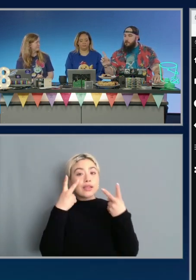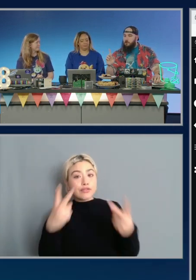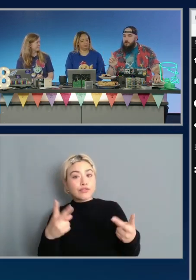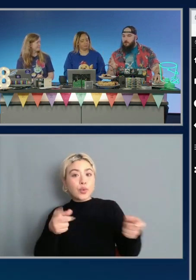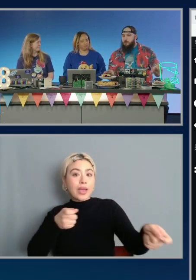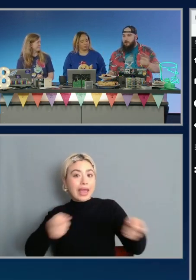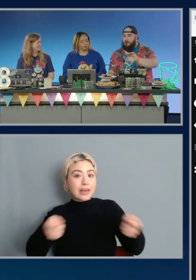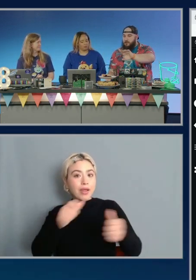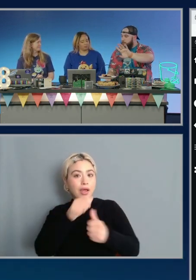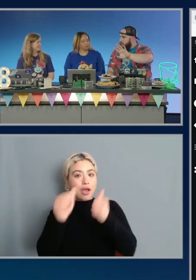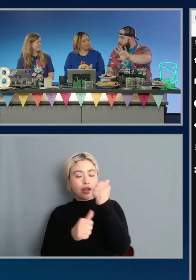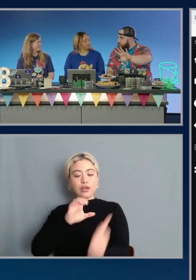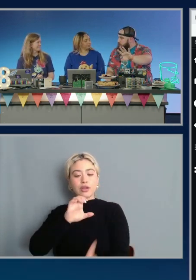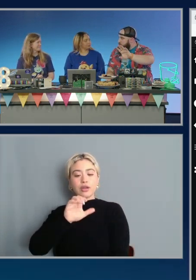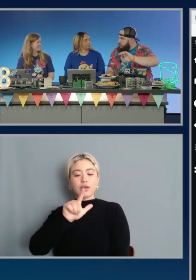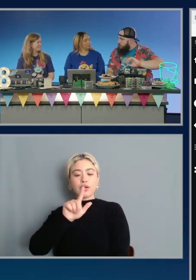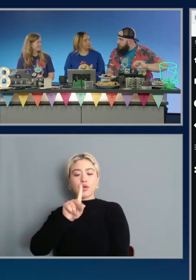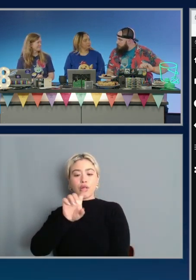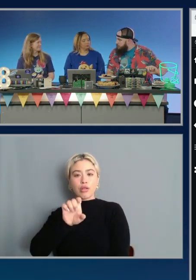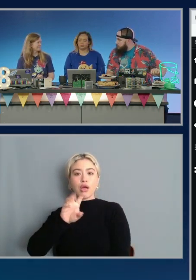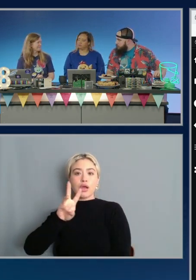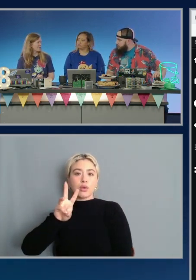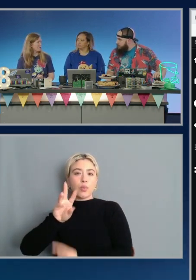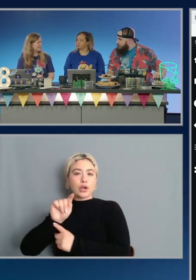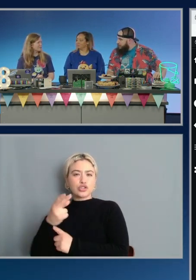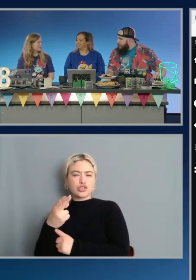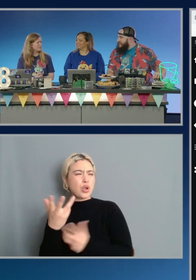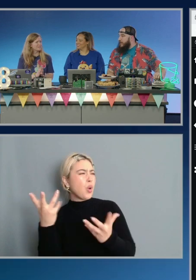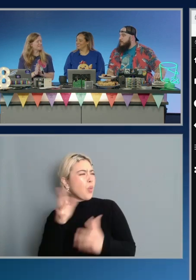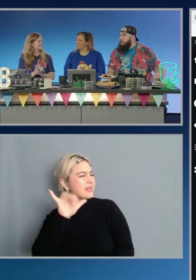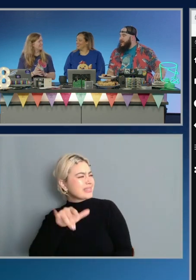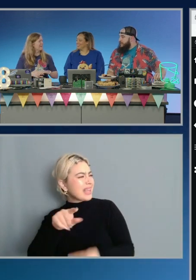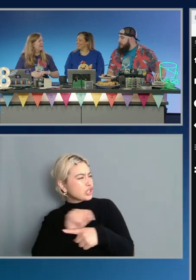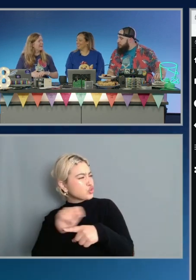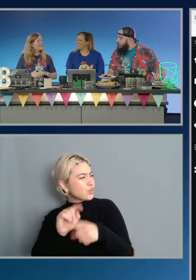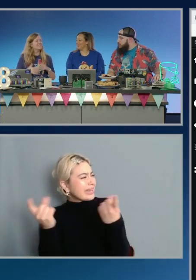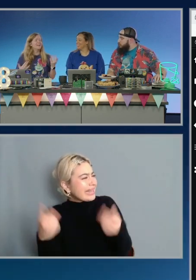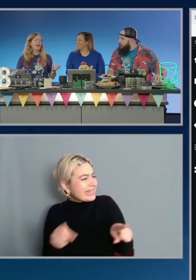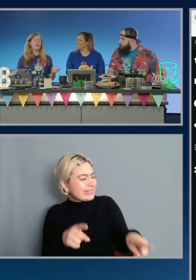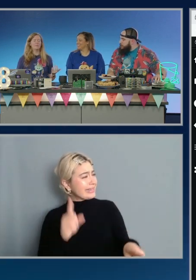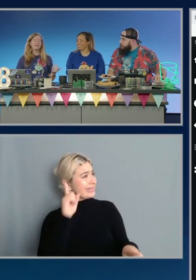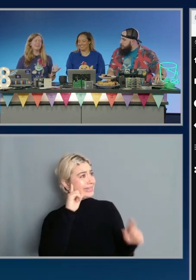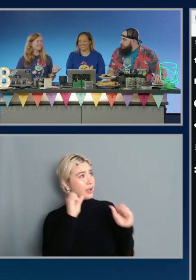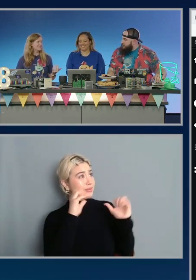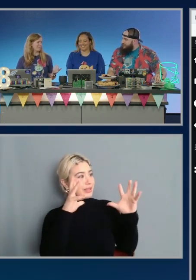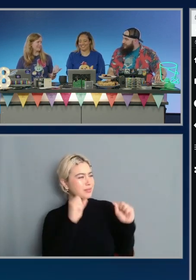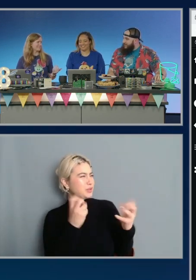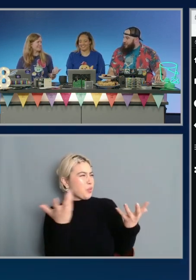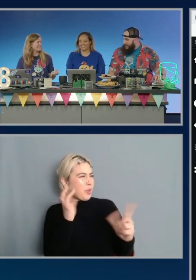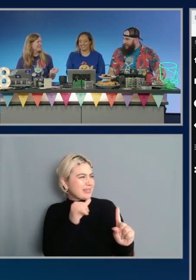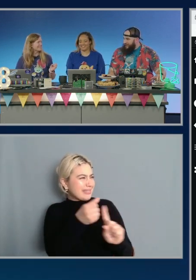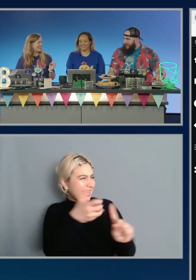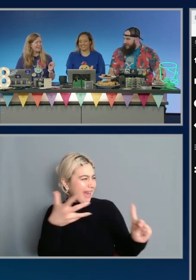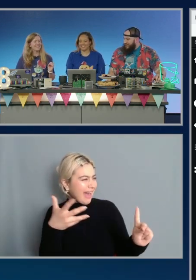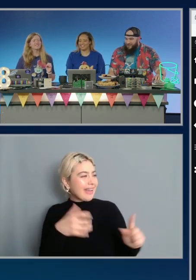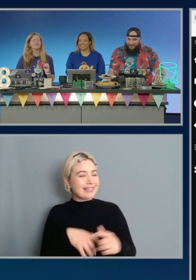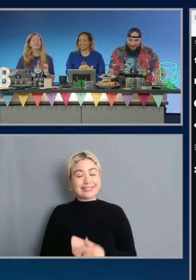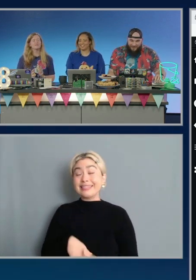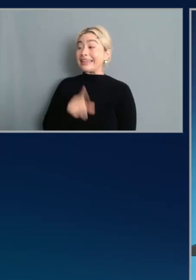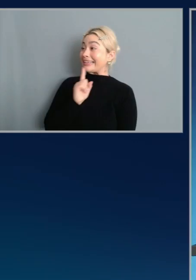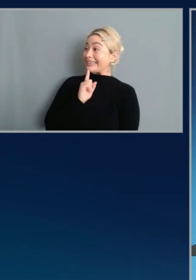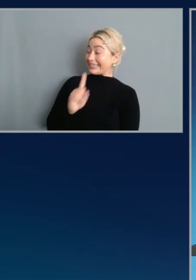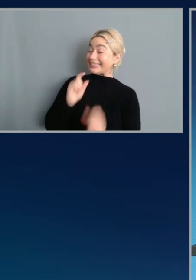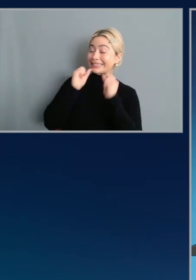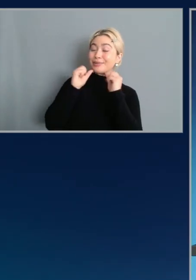But okay, so let's explain something to chat. What is a Trainium instance? What is a Trainium instance? Sounds amazing. What is a Trainium instance? It is amazing. Okay. Yeah,